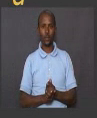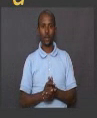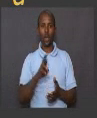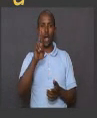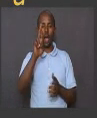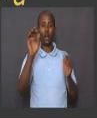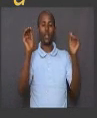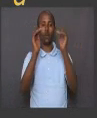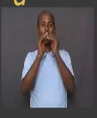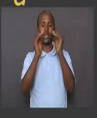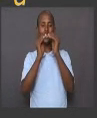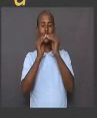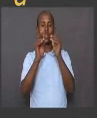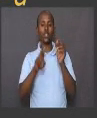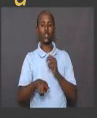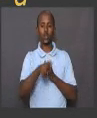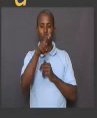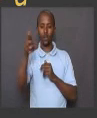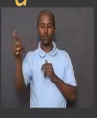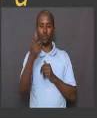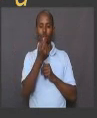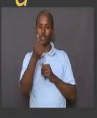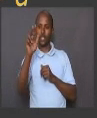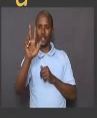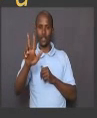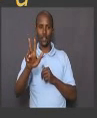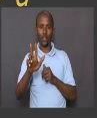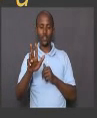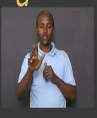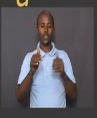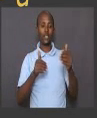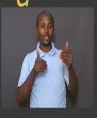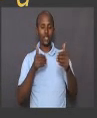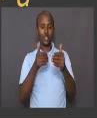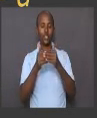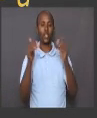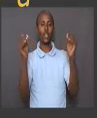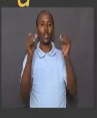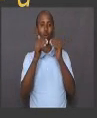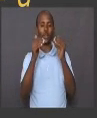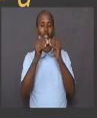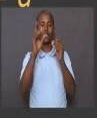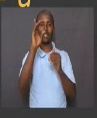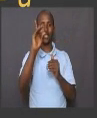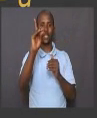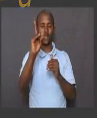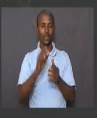R equals the square root of 13, which equals d.